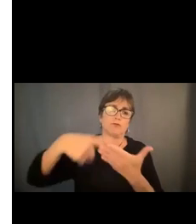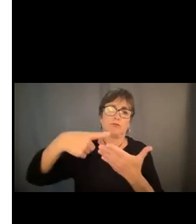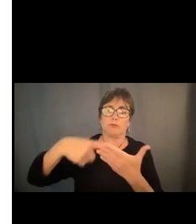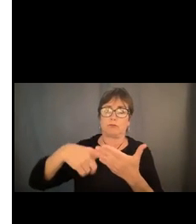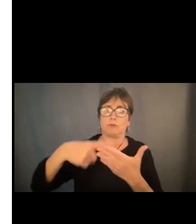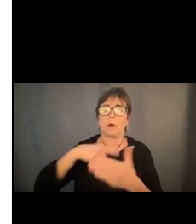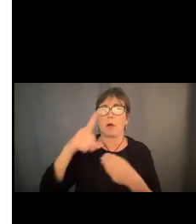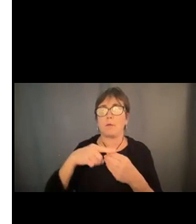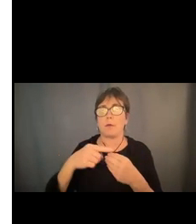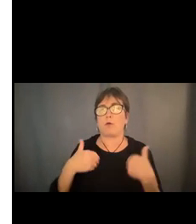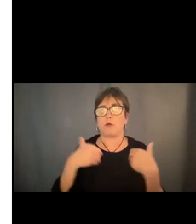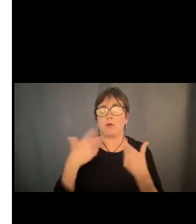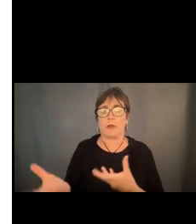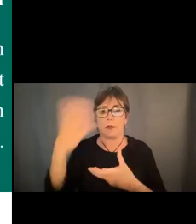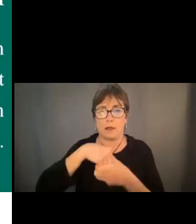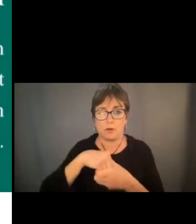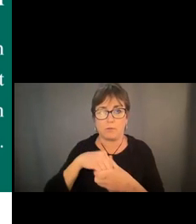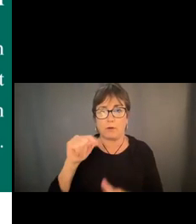youth engagement toolkits.